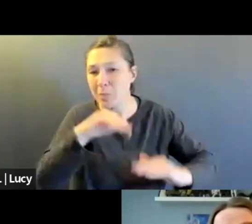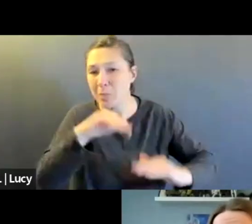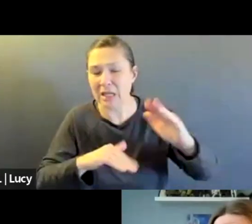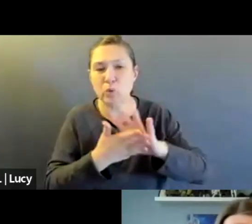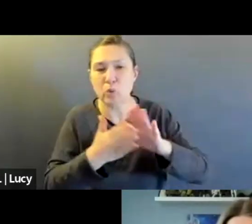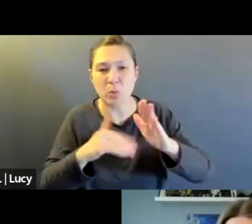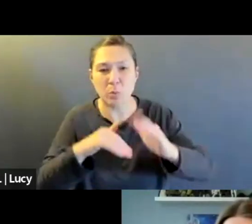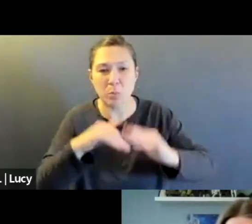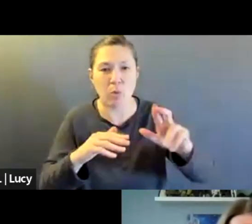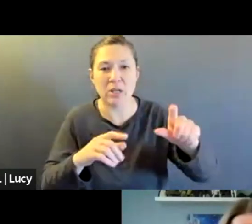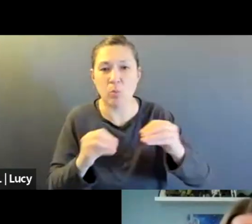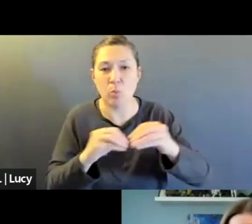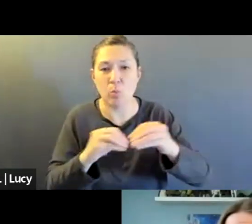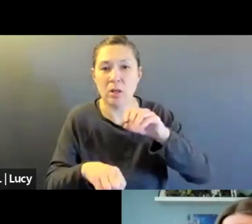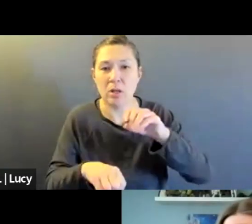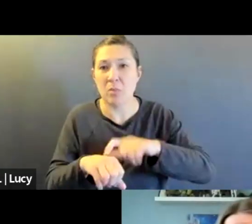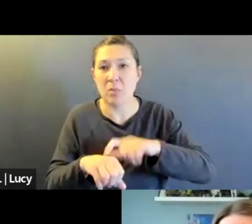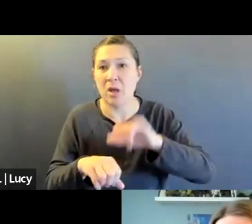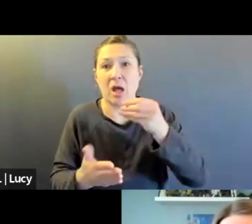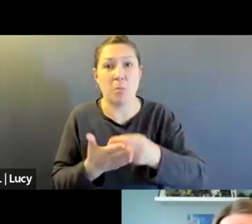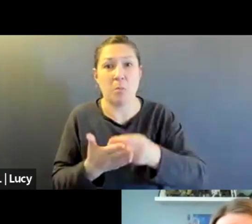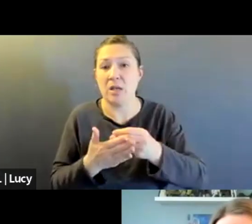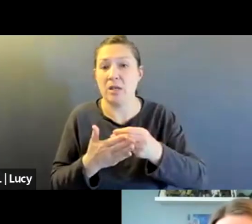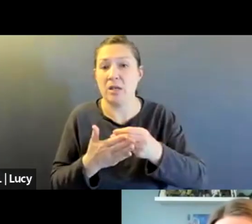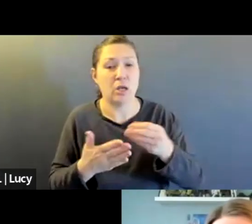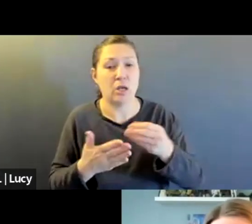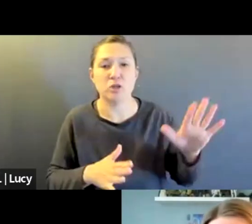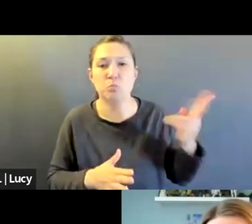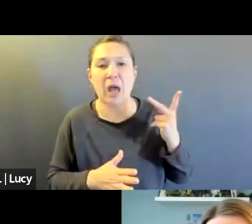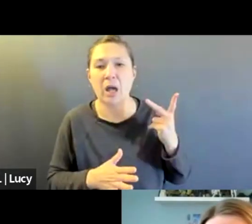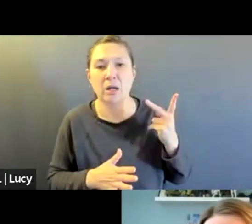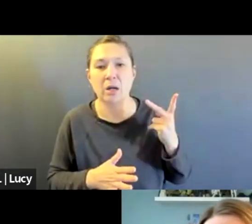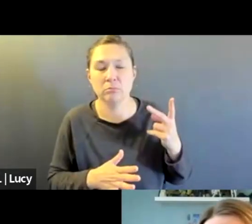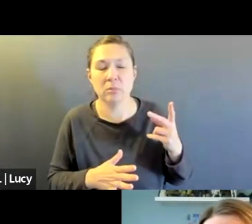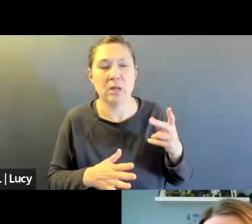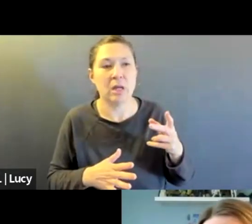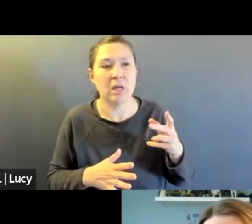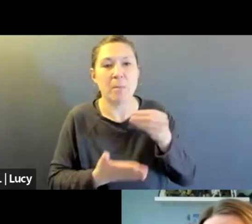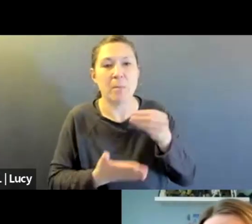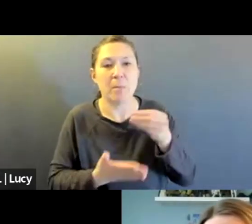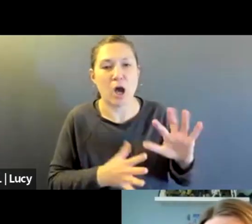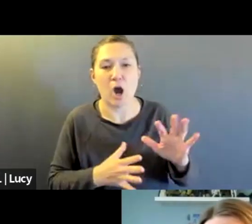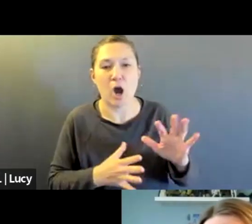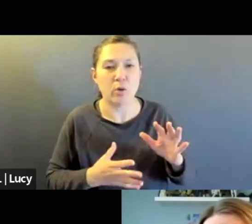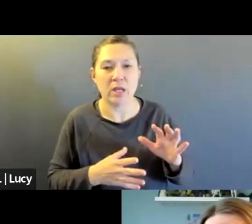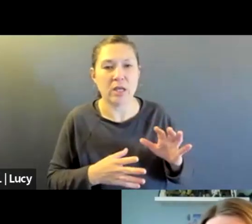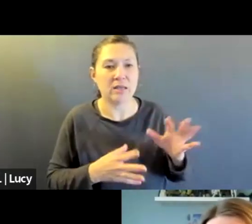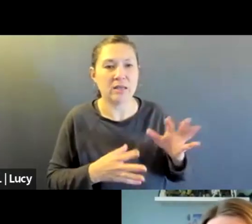time. That money has all been clawed back. And so there's going to be tons of lawsuits around that as well,